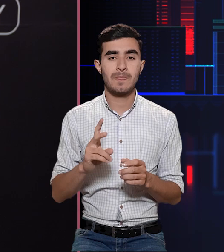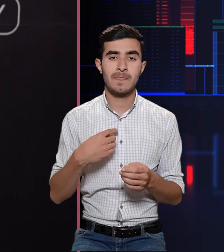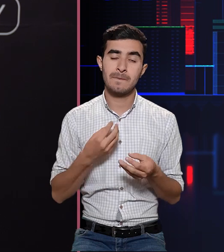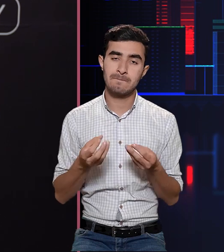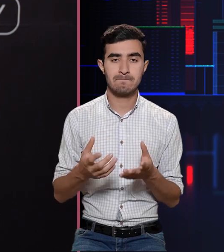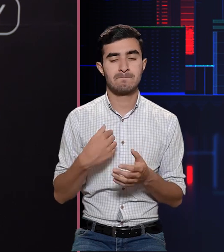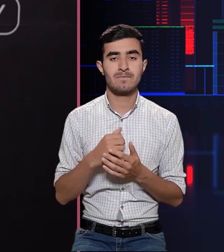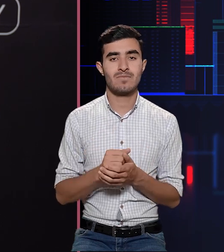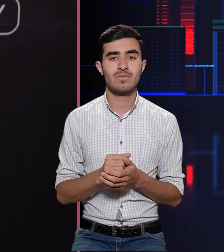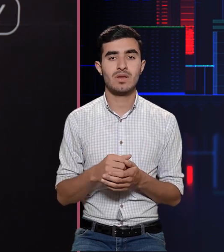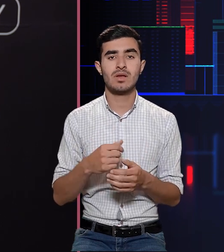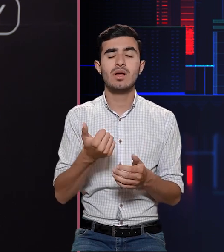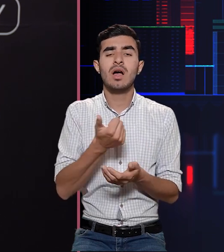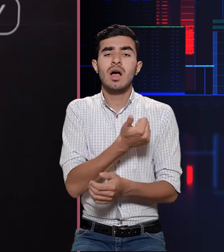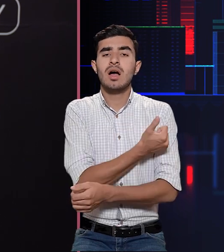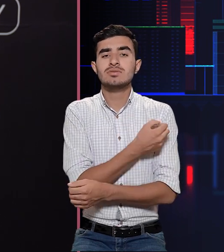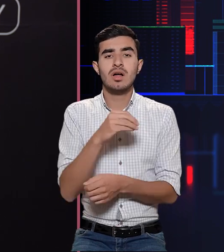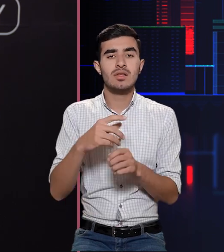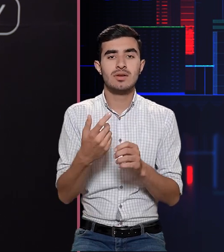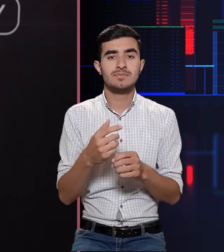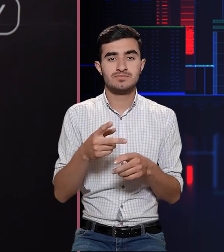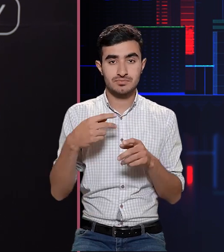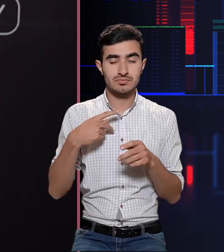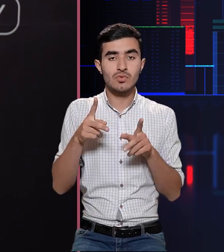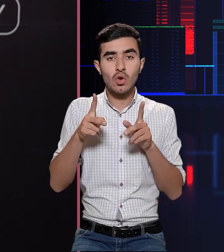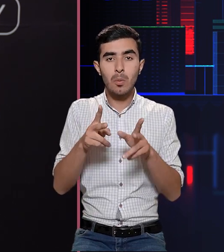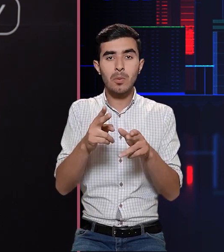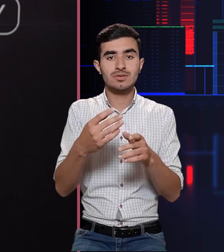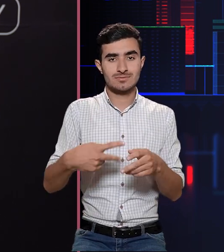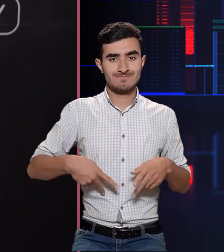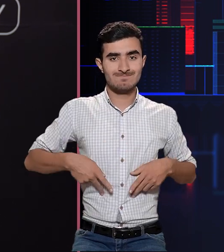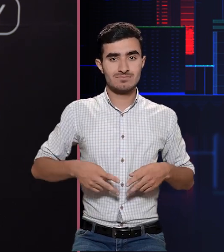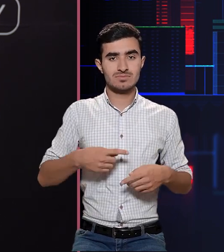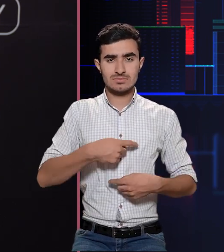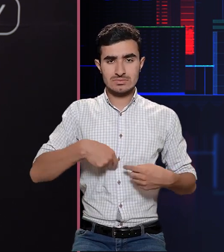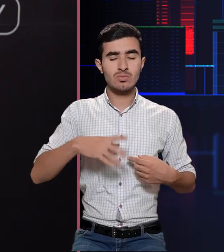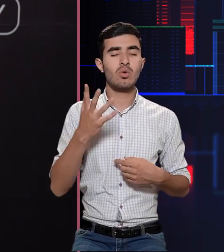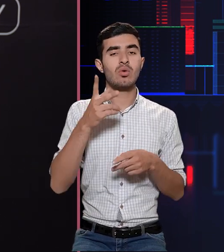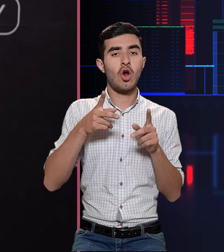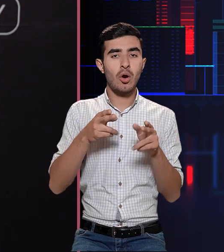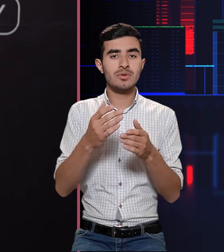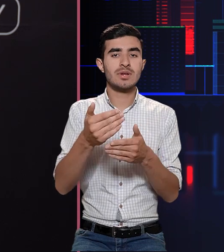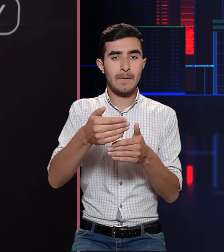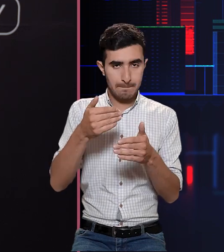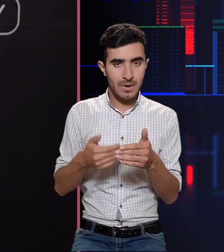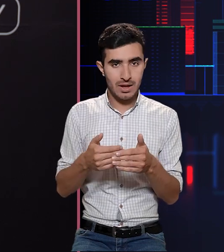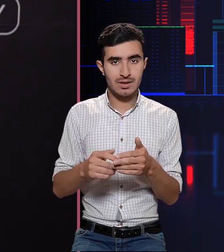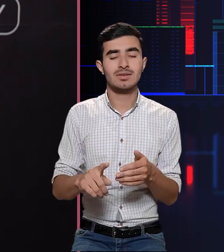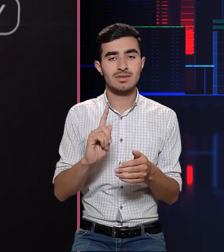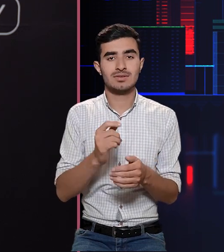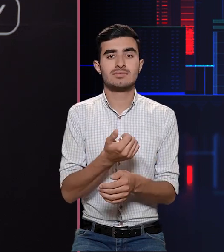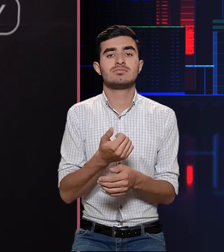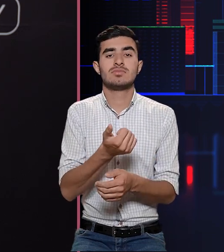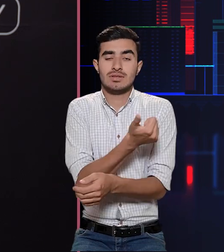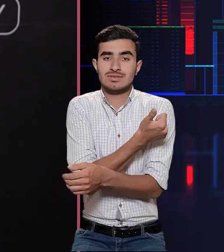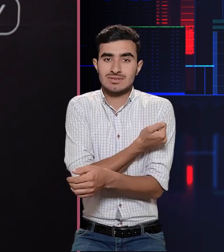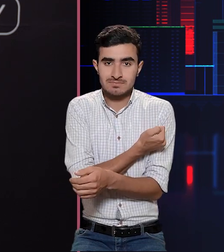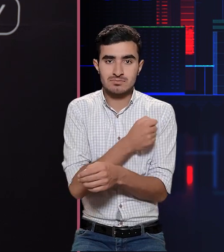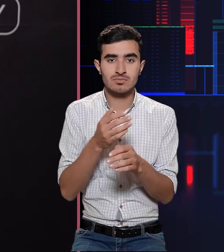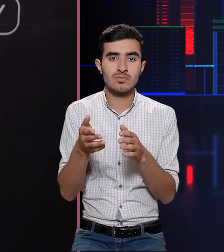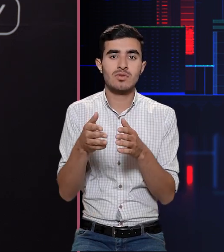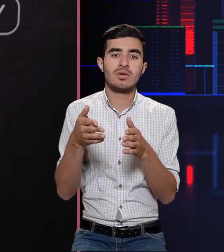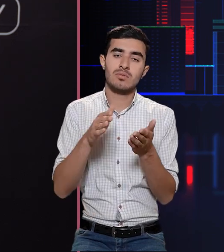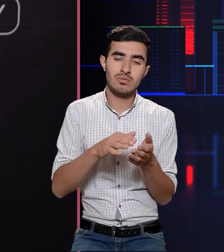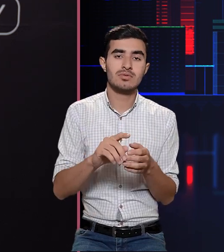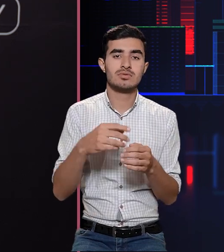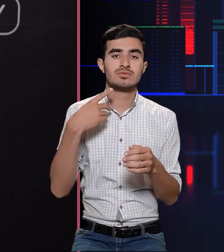to the patient goes off to sleep, you provide relief for the pain that the patient would